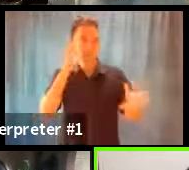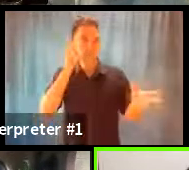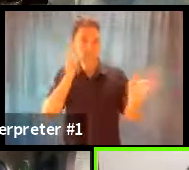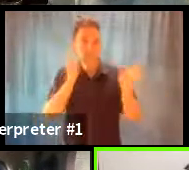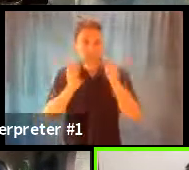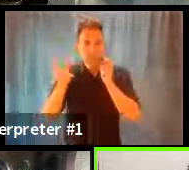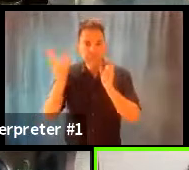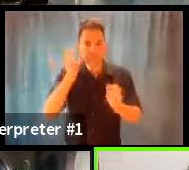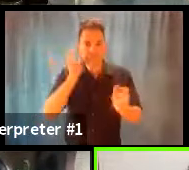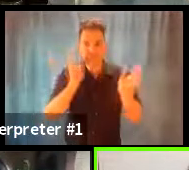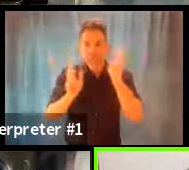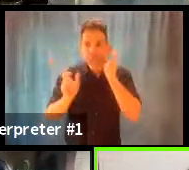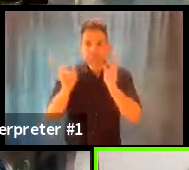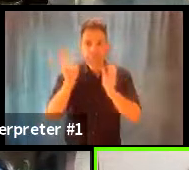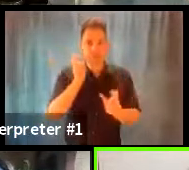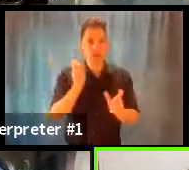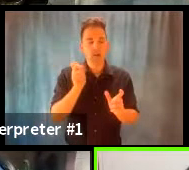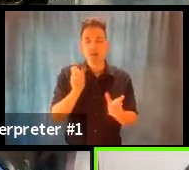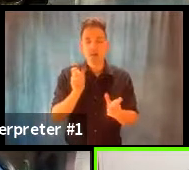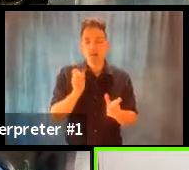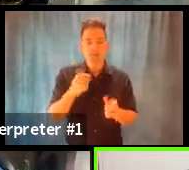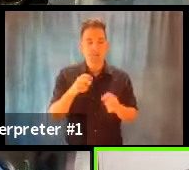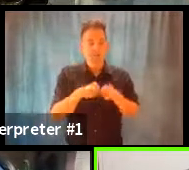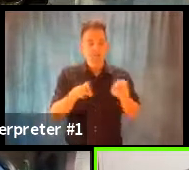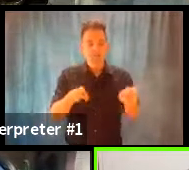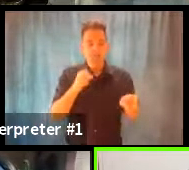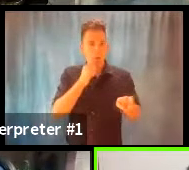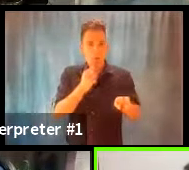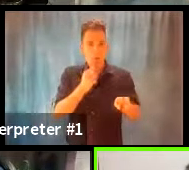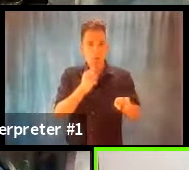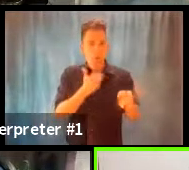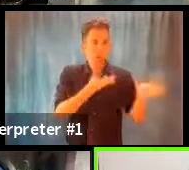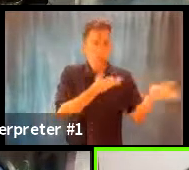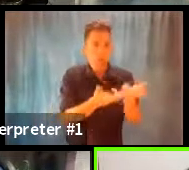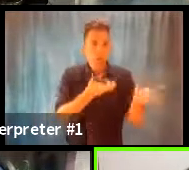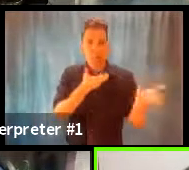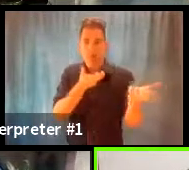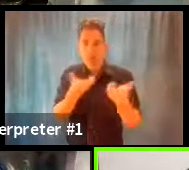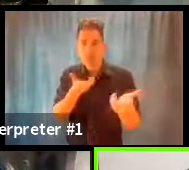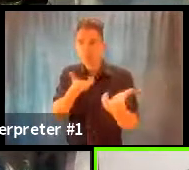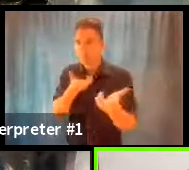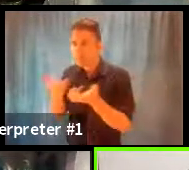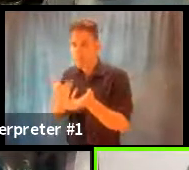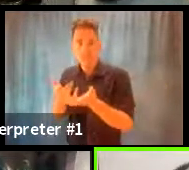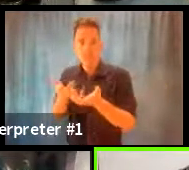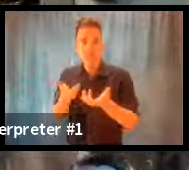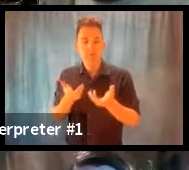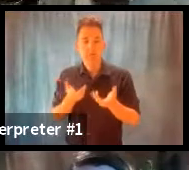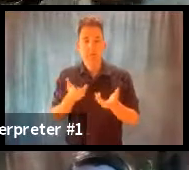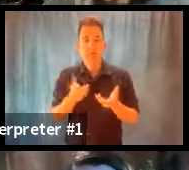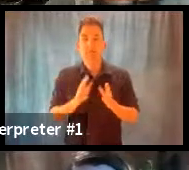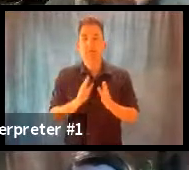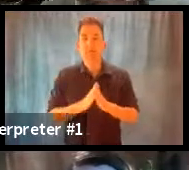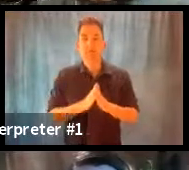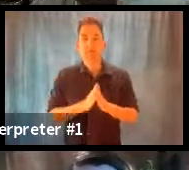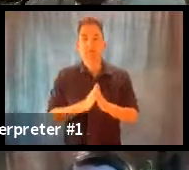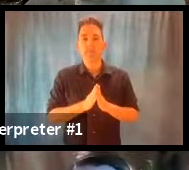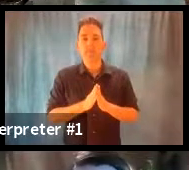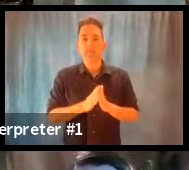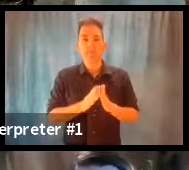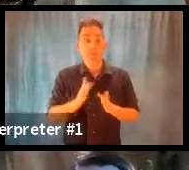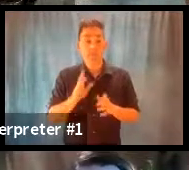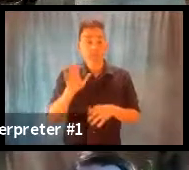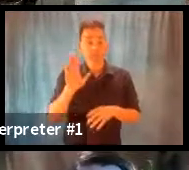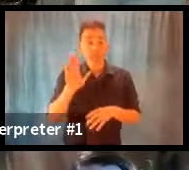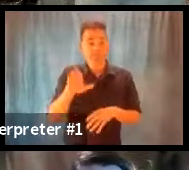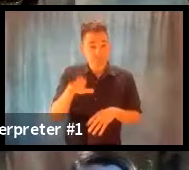to banter and engage. So please know that even though you have 3 minutes, you don't need to take it all.